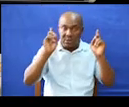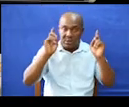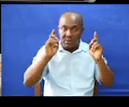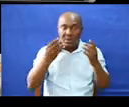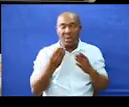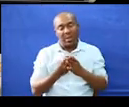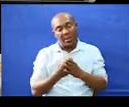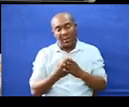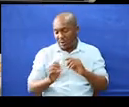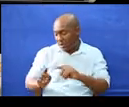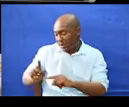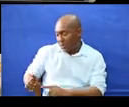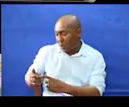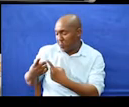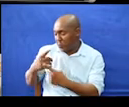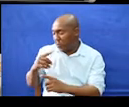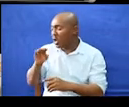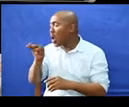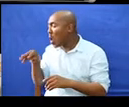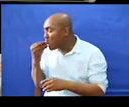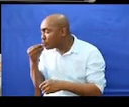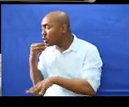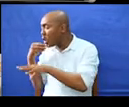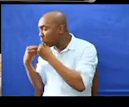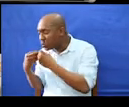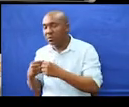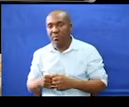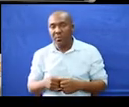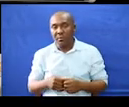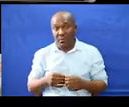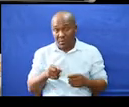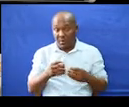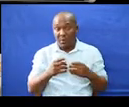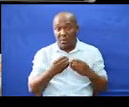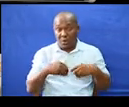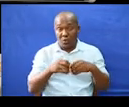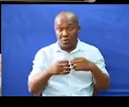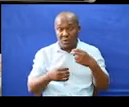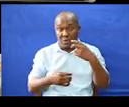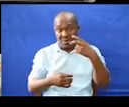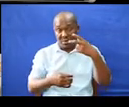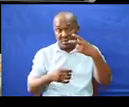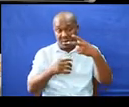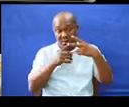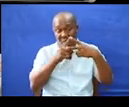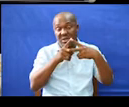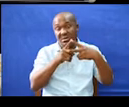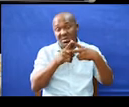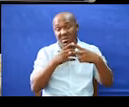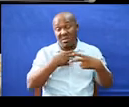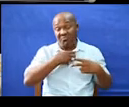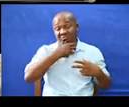on intermediate trees. Through this, the intermediate-necked giraffe also